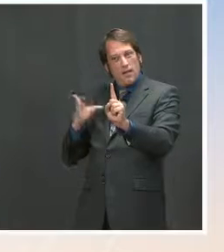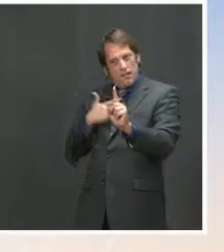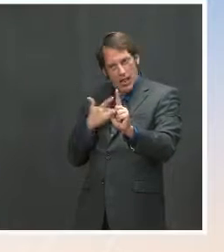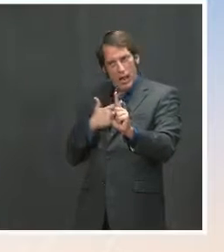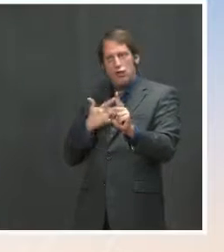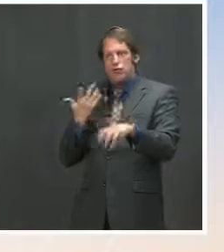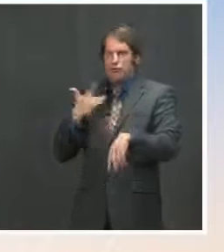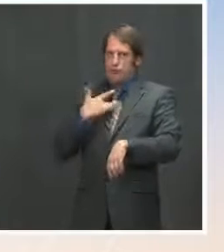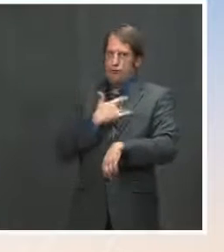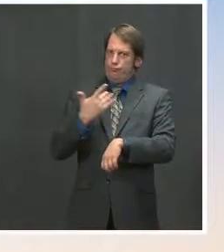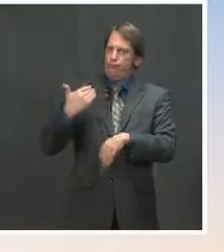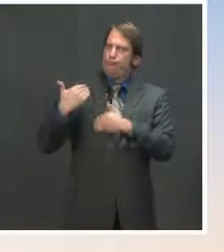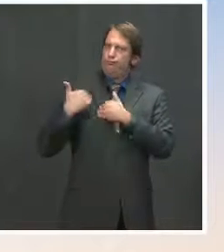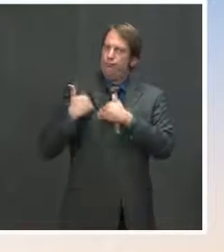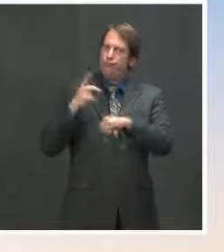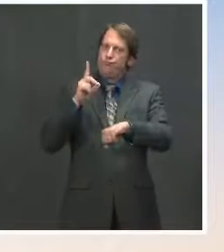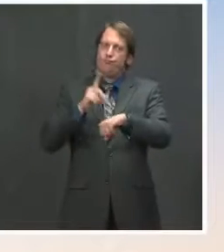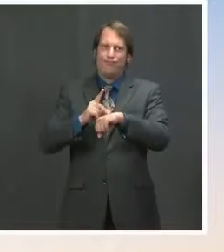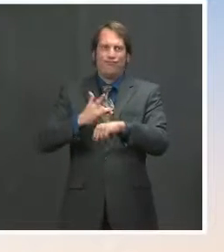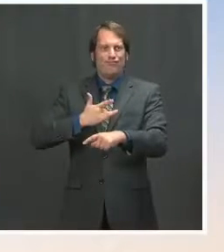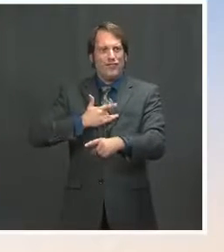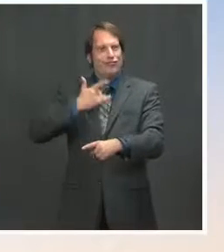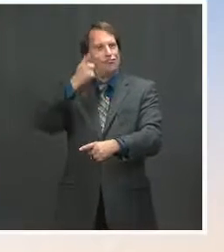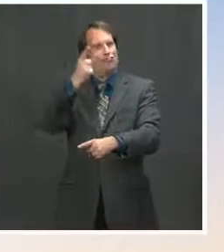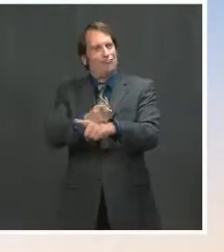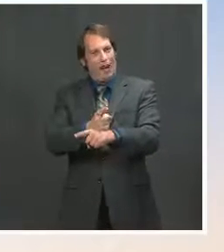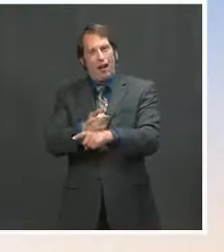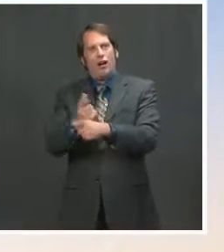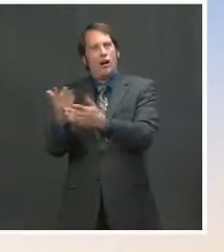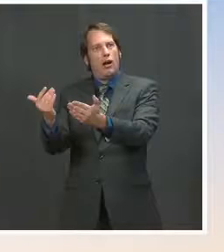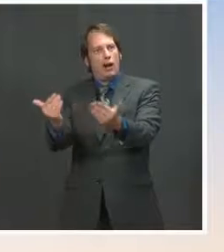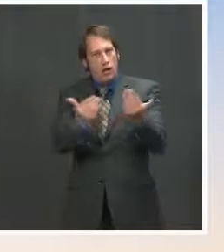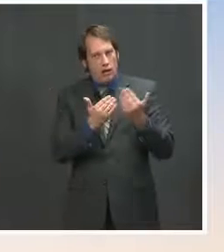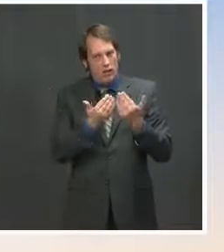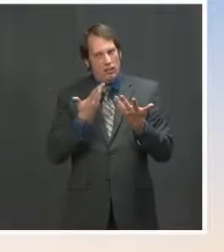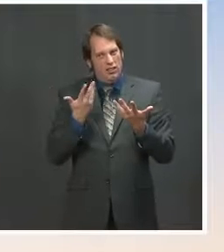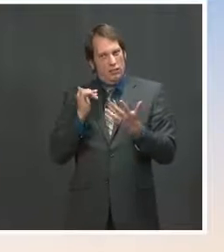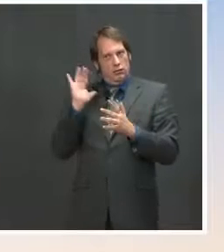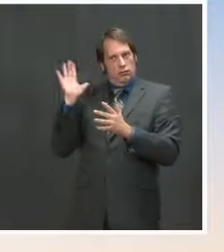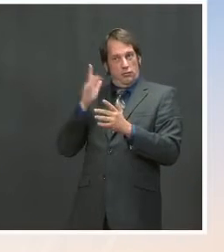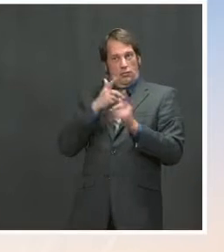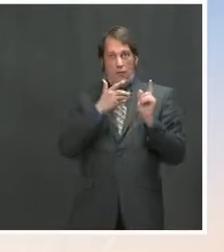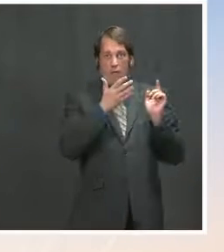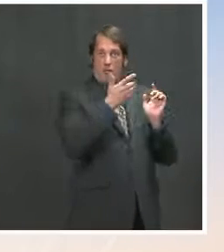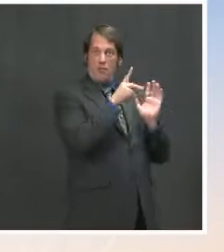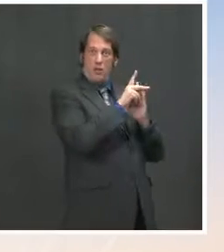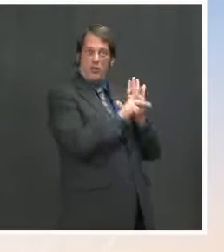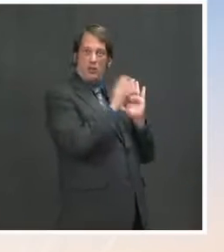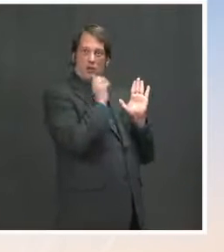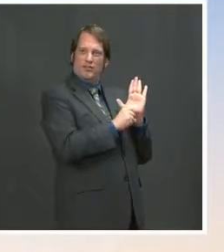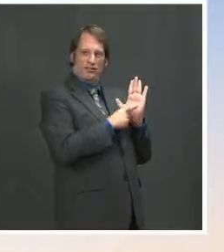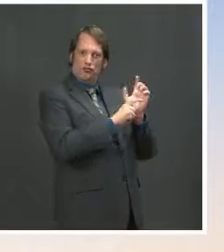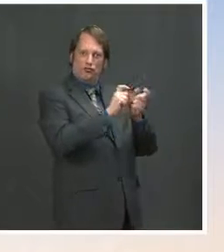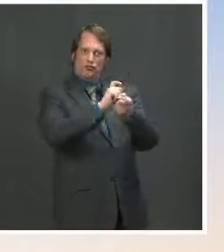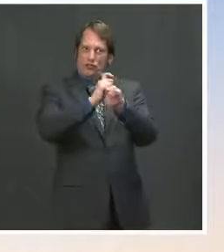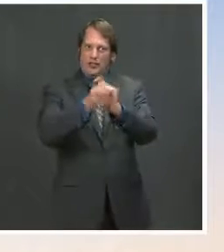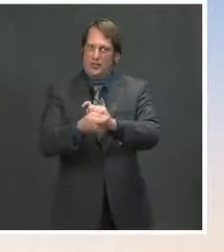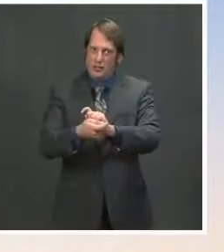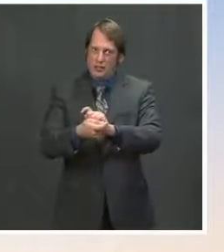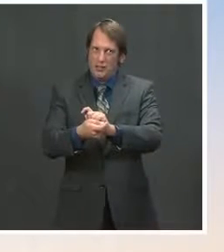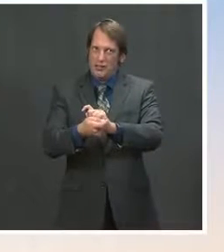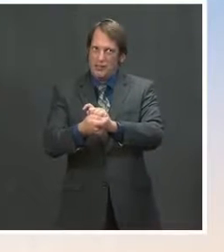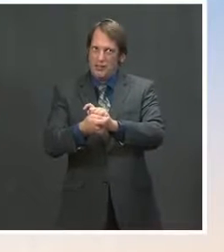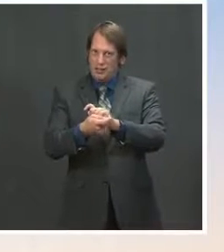from around the world, change the policies from the past administration that where they were not welcoming in refugees from the Middle East and